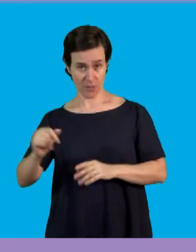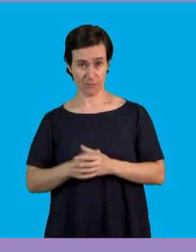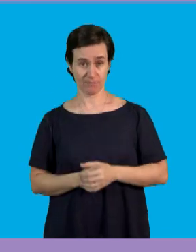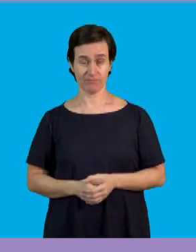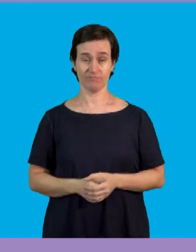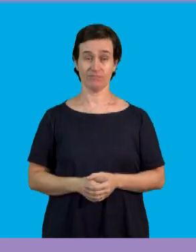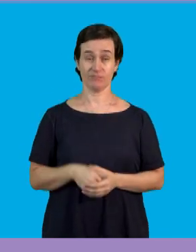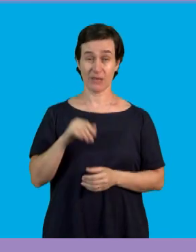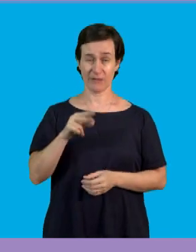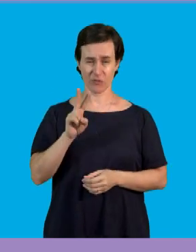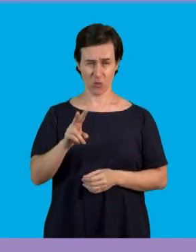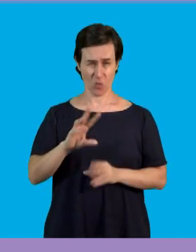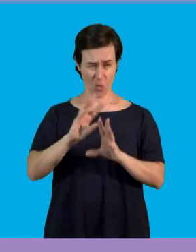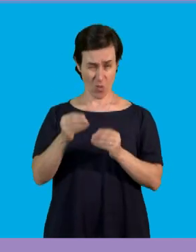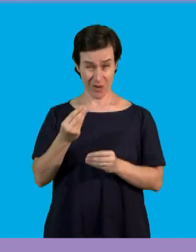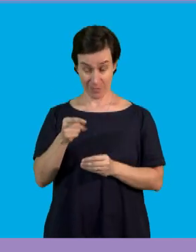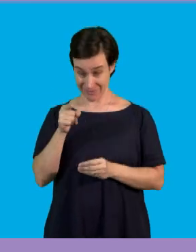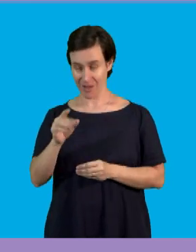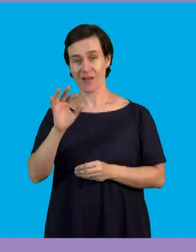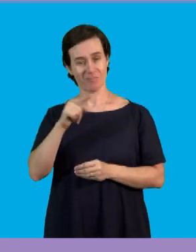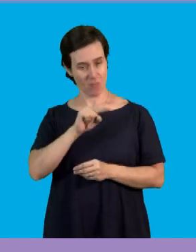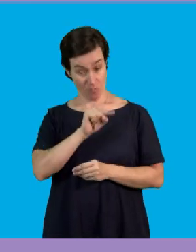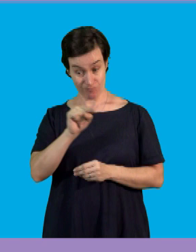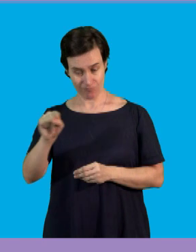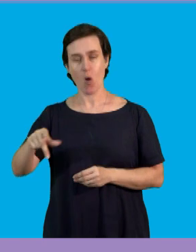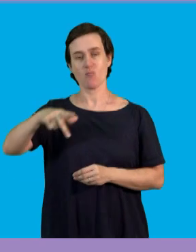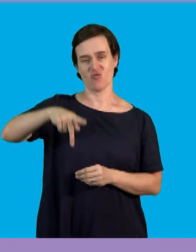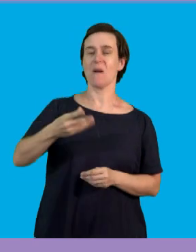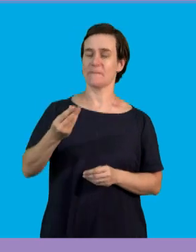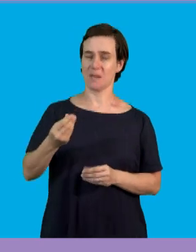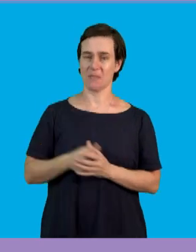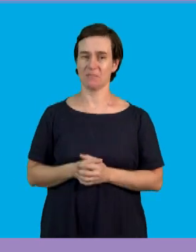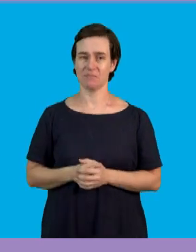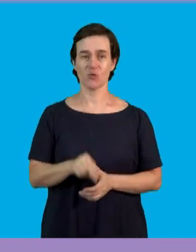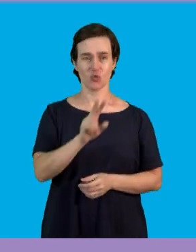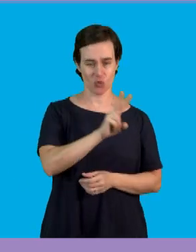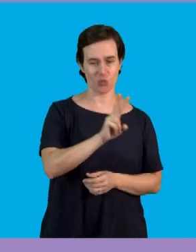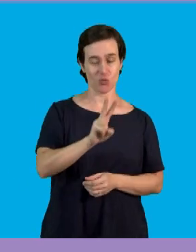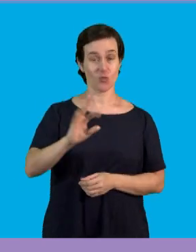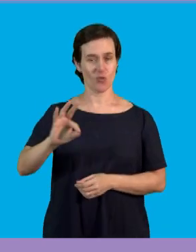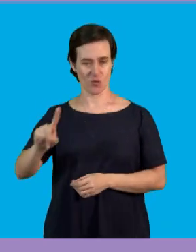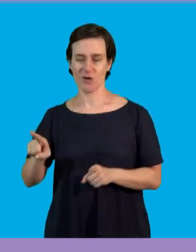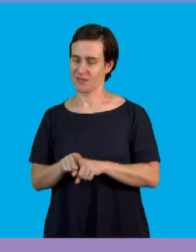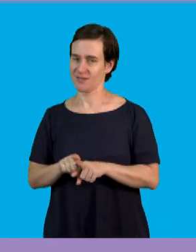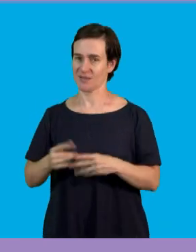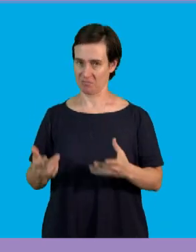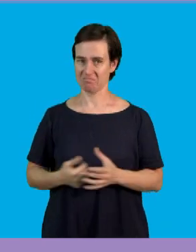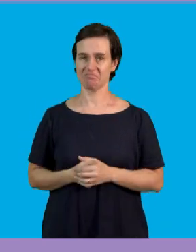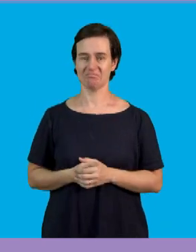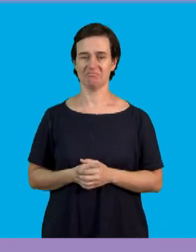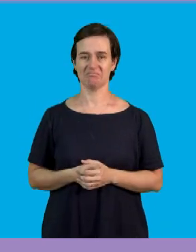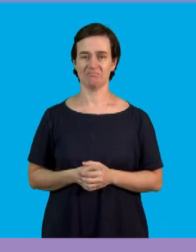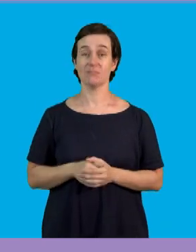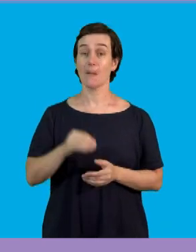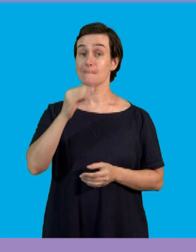31. And if you look at all of these numbers, they are actually all now prime numbers. 2 is a prime number and 31 is a prime